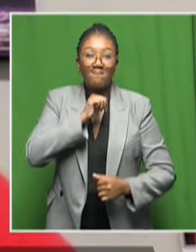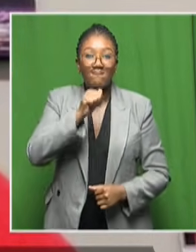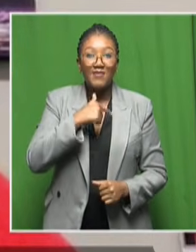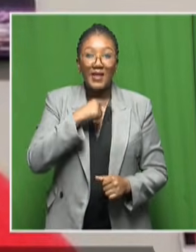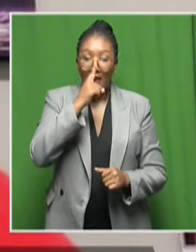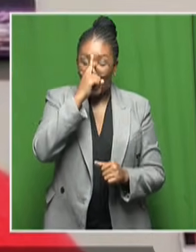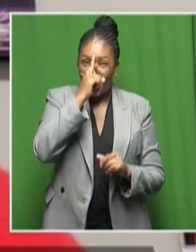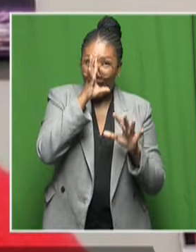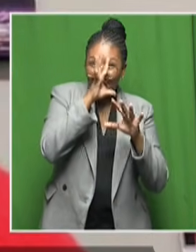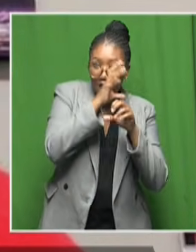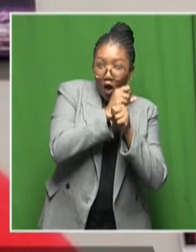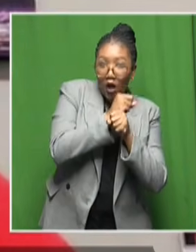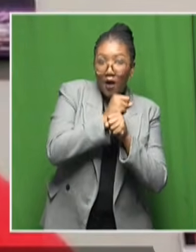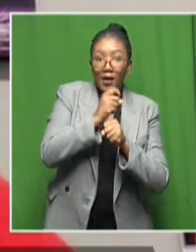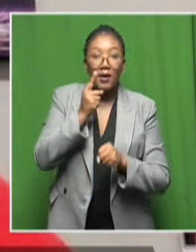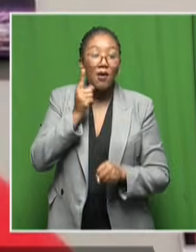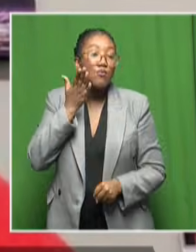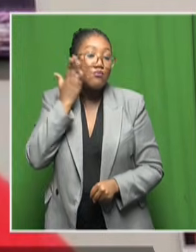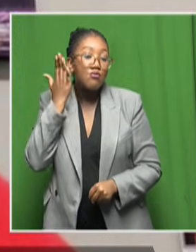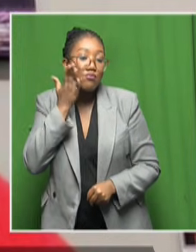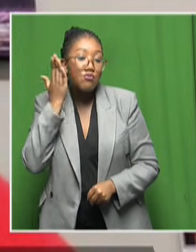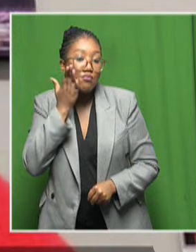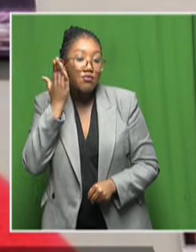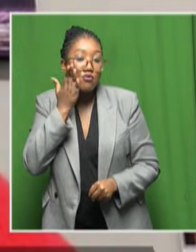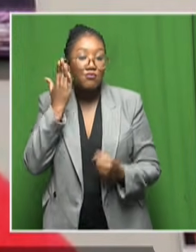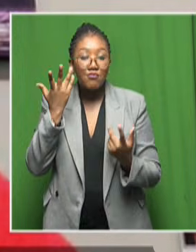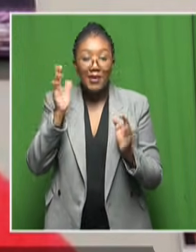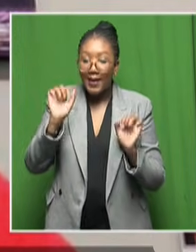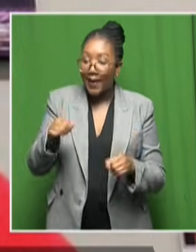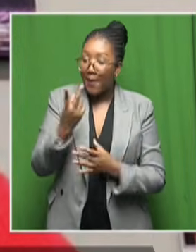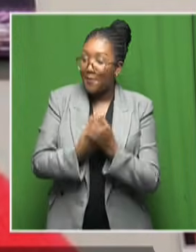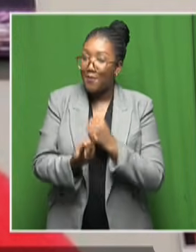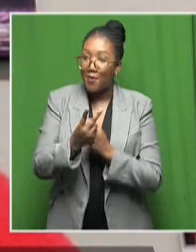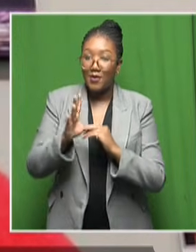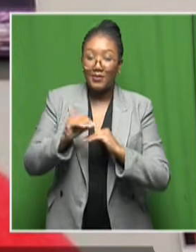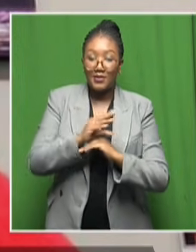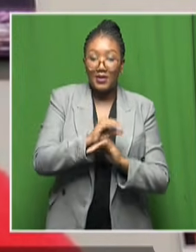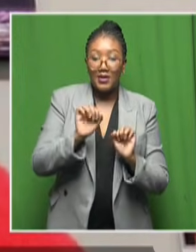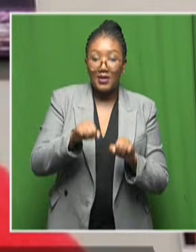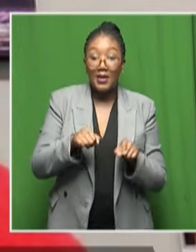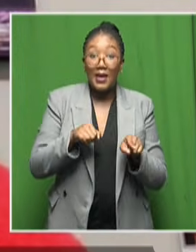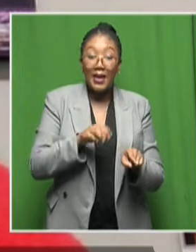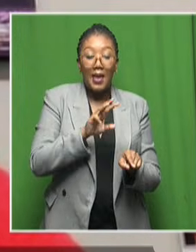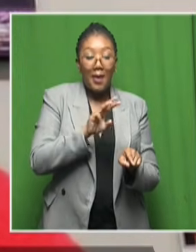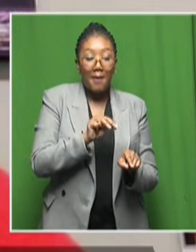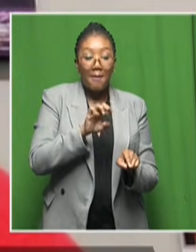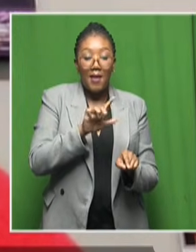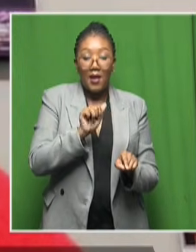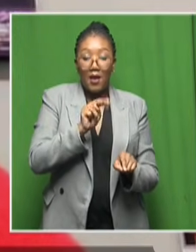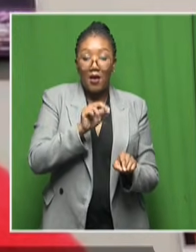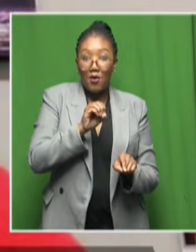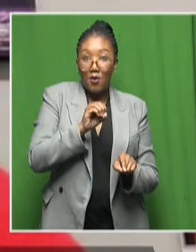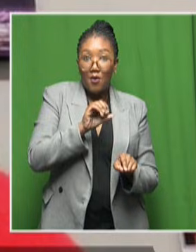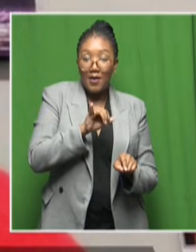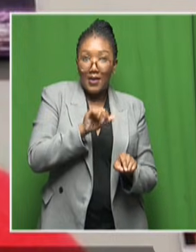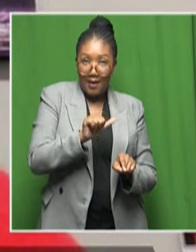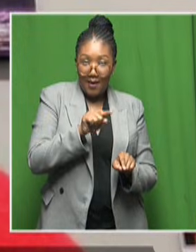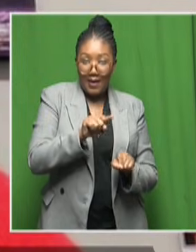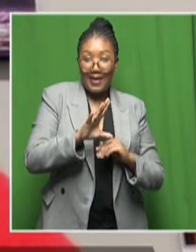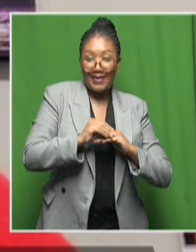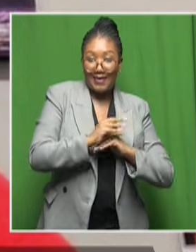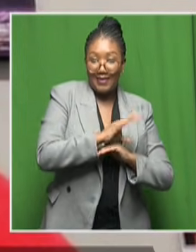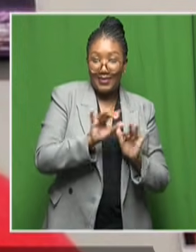the incidence of melanoma more especially, which is a more aggressive skin cancer among darker skinned people. And what we find is that with the